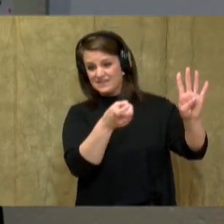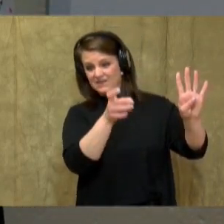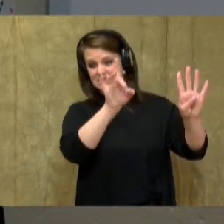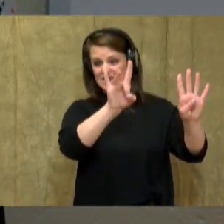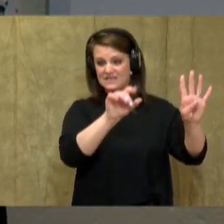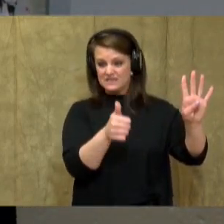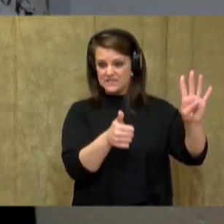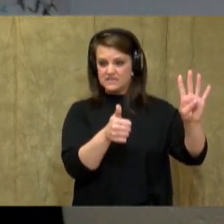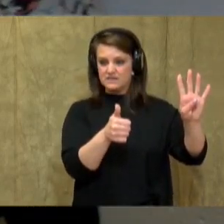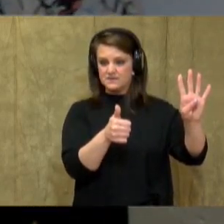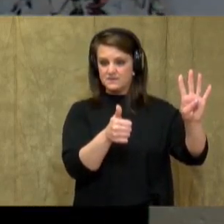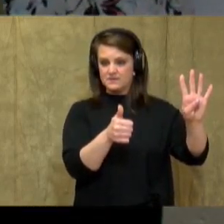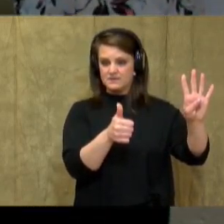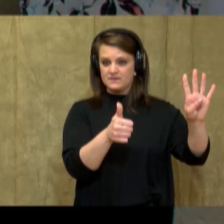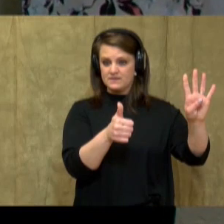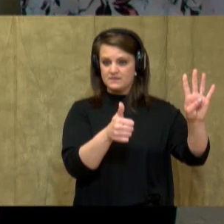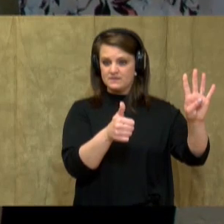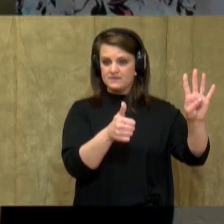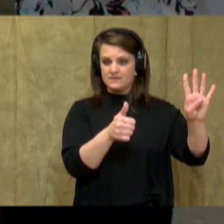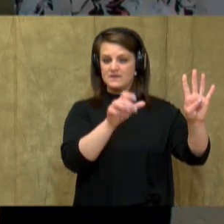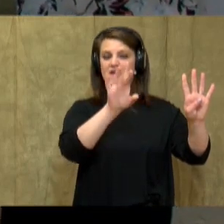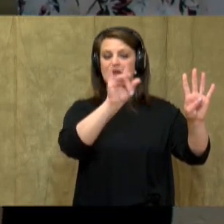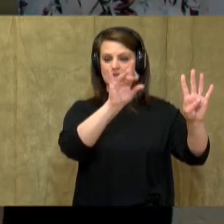this fraction, it becomes